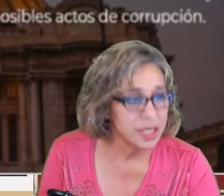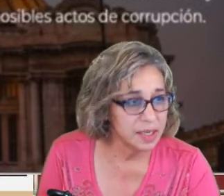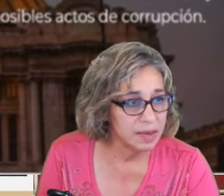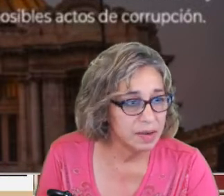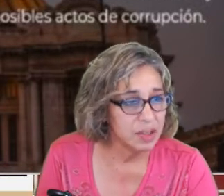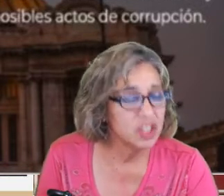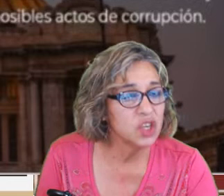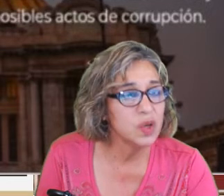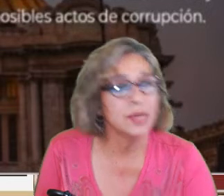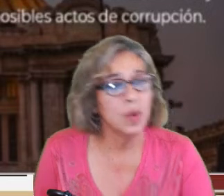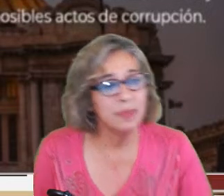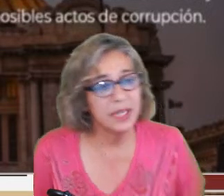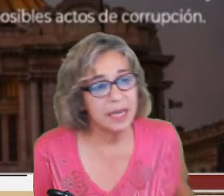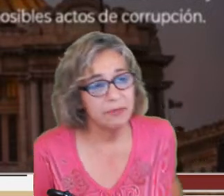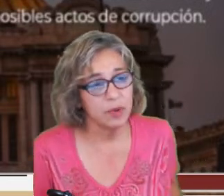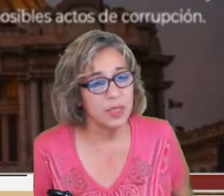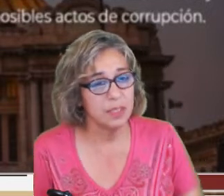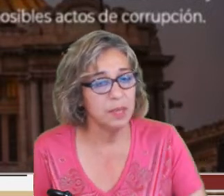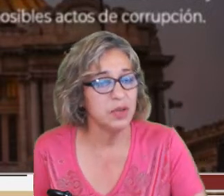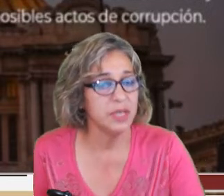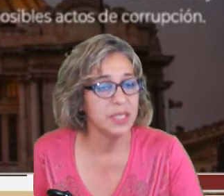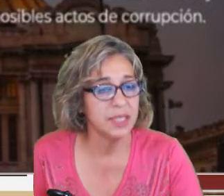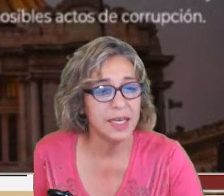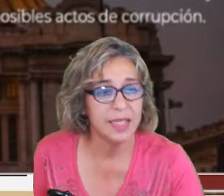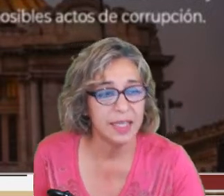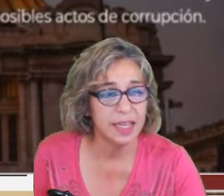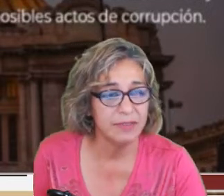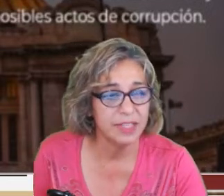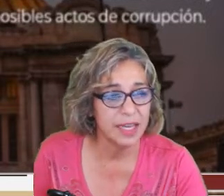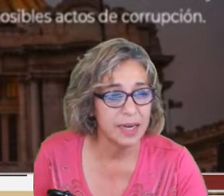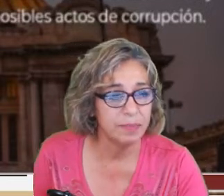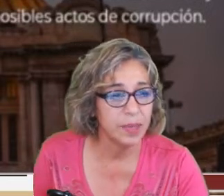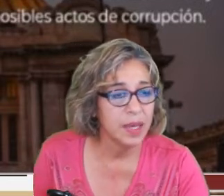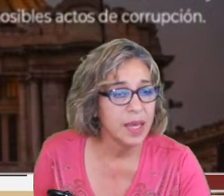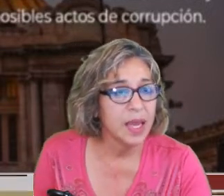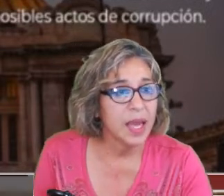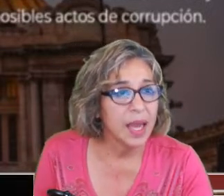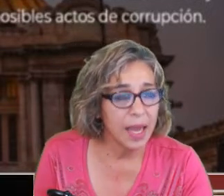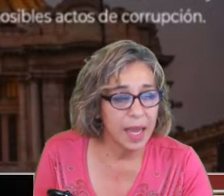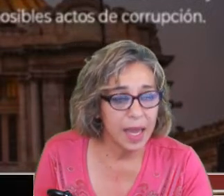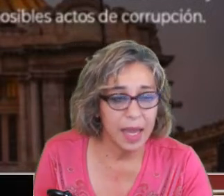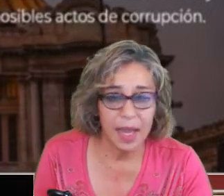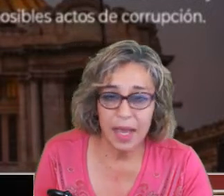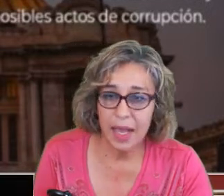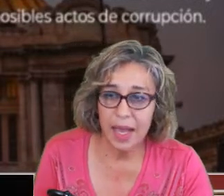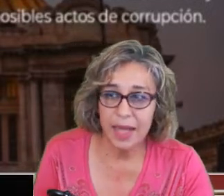alert. So it's a website for whistleblowers that they've set up.